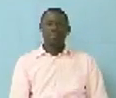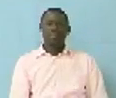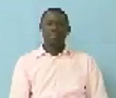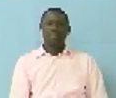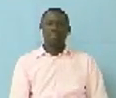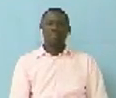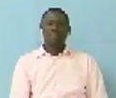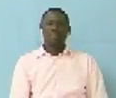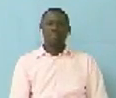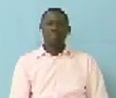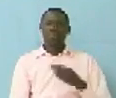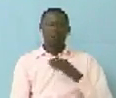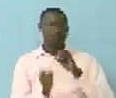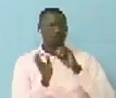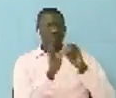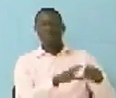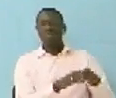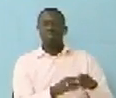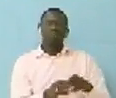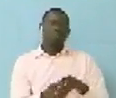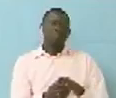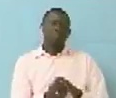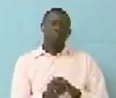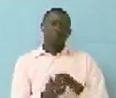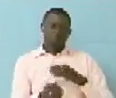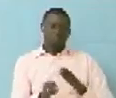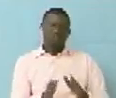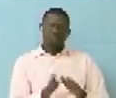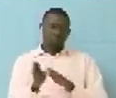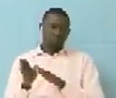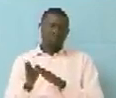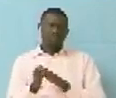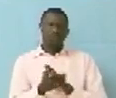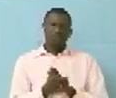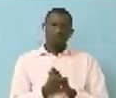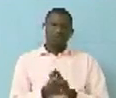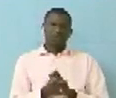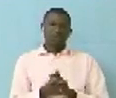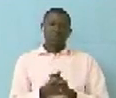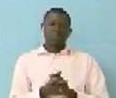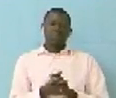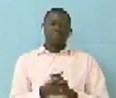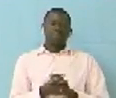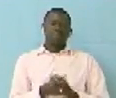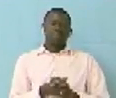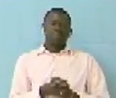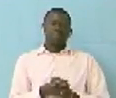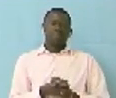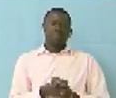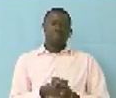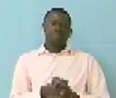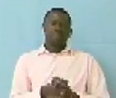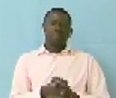to the basket of trivialities and just move on. Okay, let's move on to realities then. Thank you.